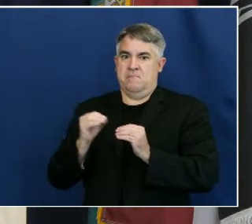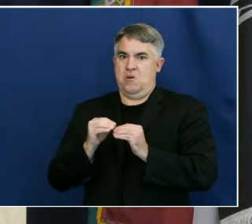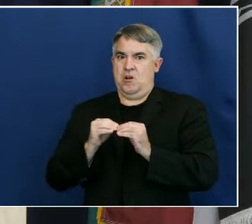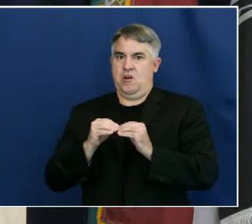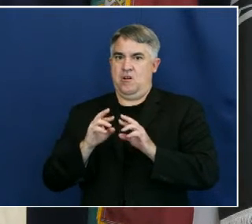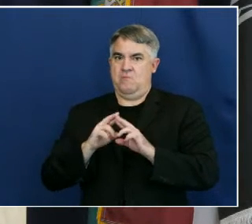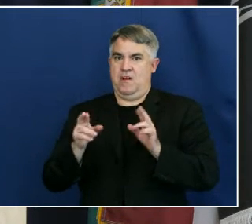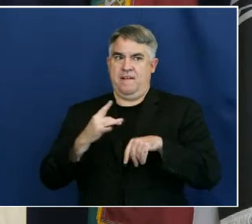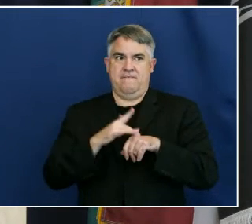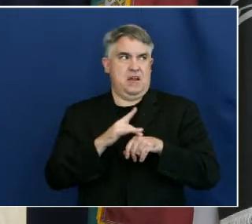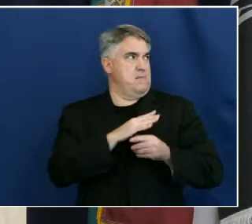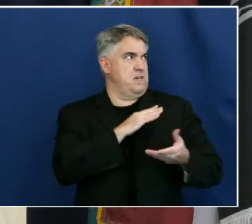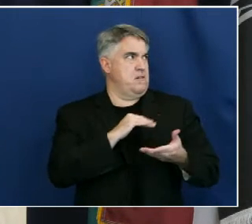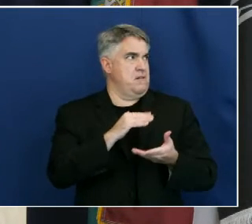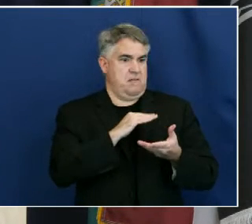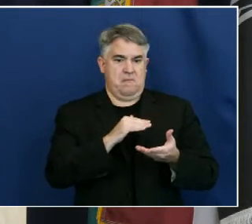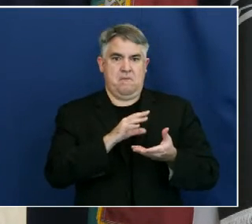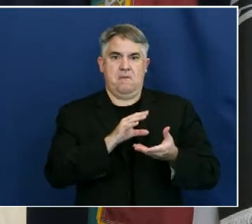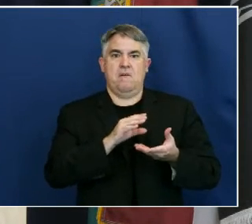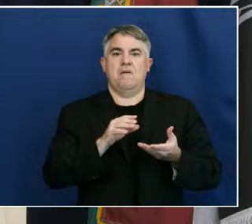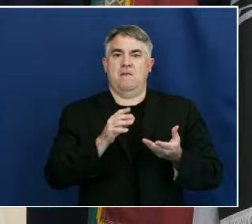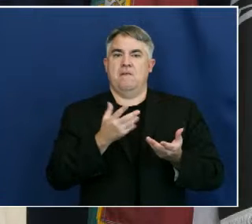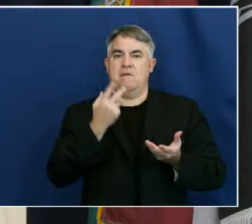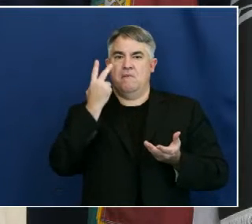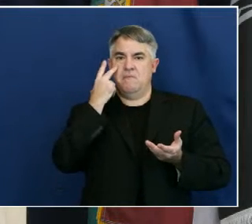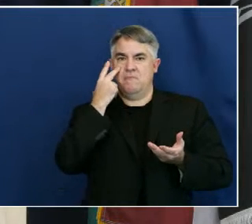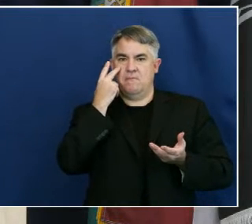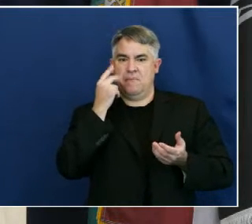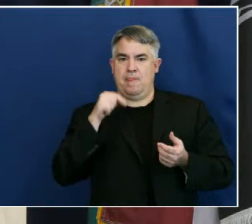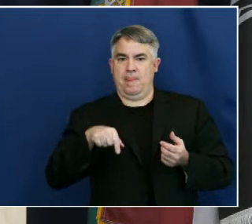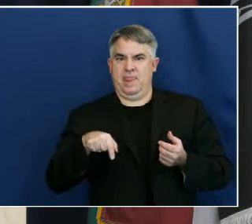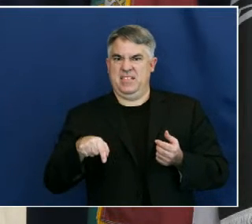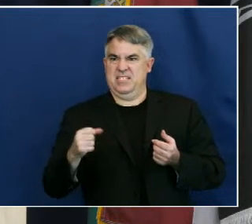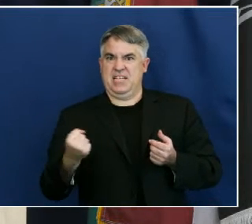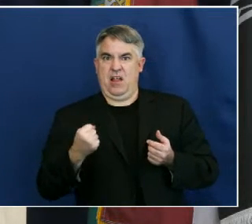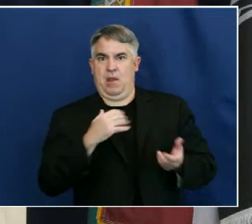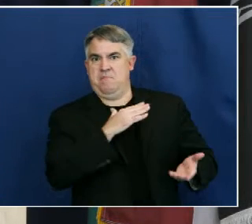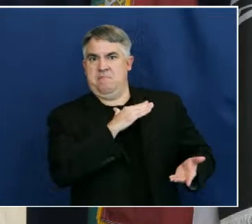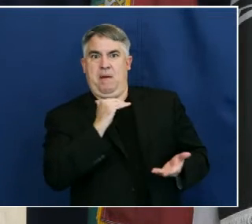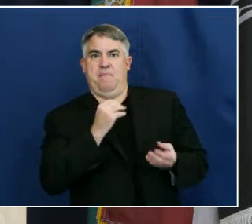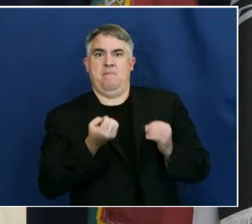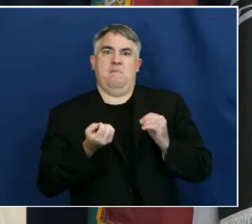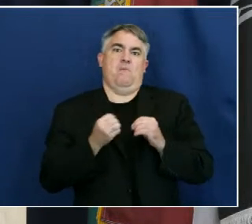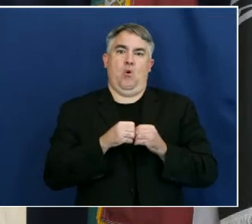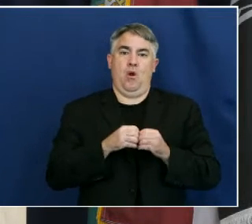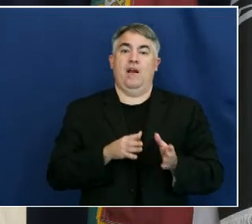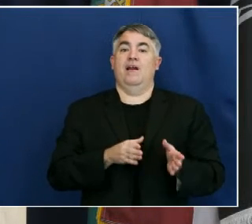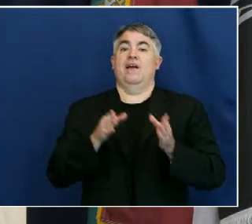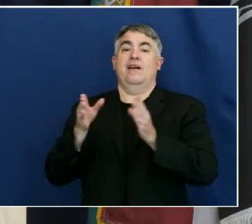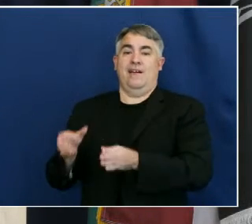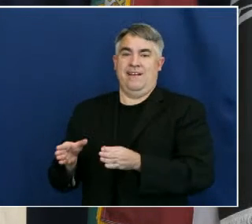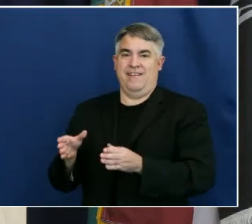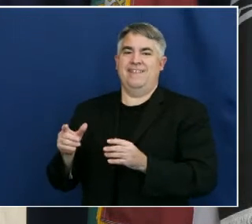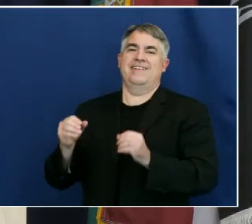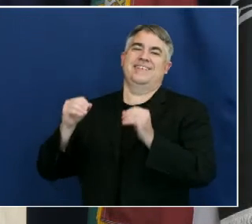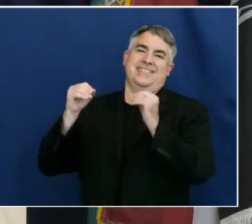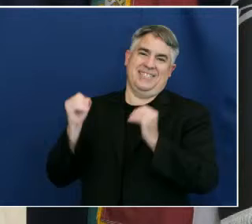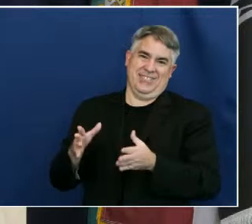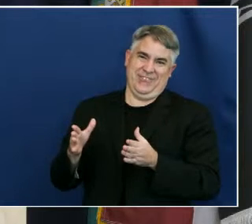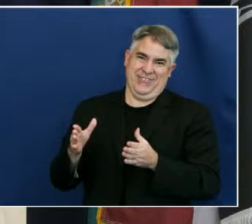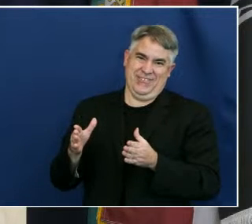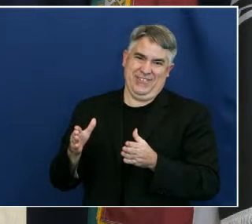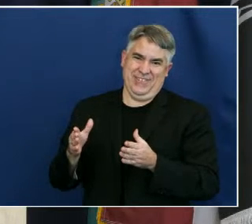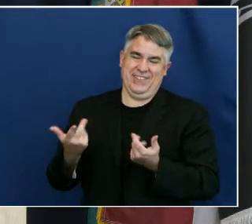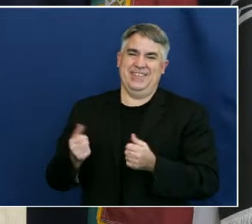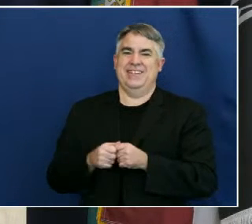this weekend on Saturday to open up vaccinations to our school and child care sectors, our education and child